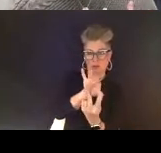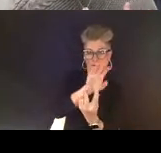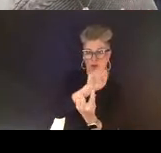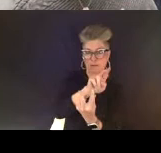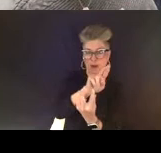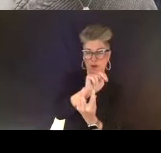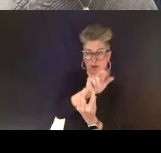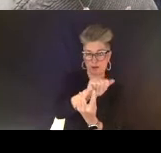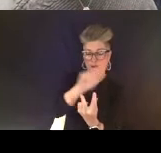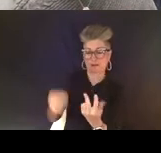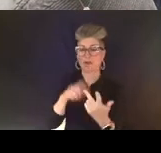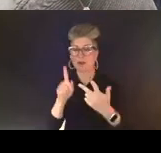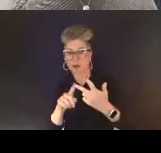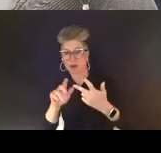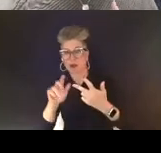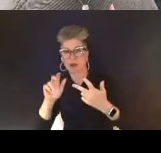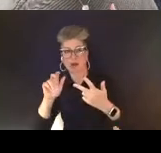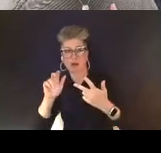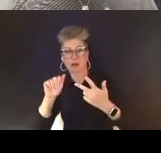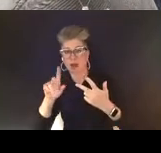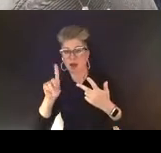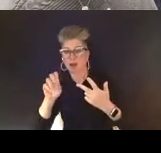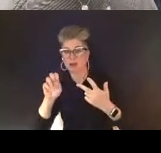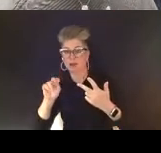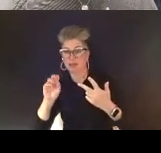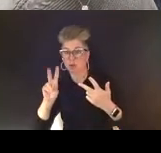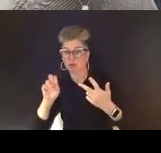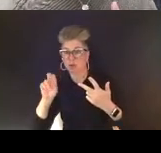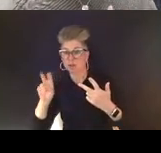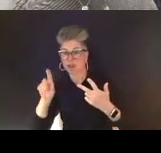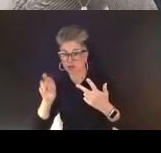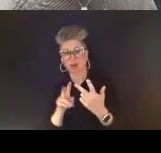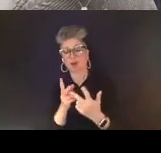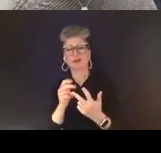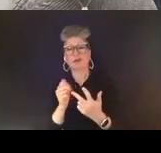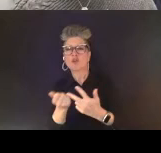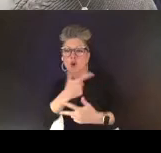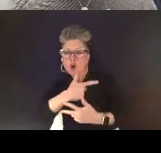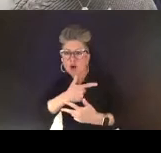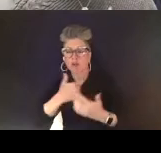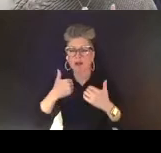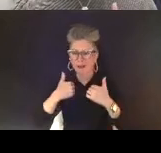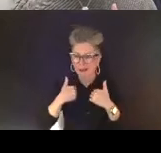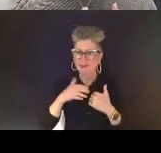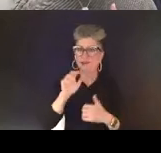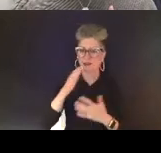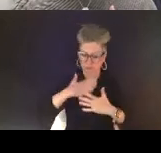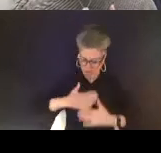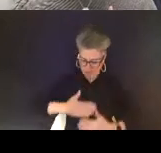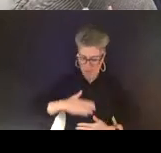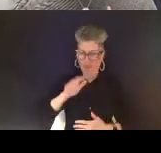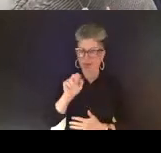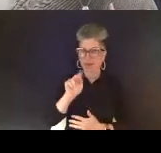the adenovirus vector, we are looking for an antibody response. That's the whole point of vaccination, so that you can